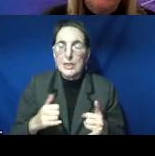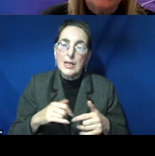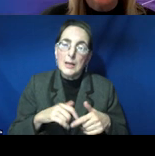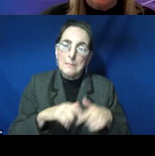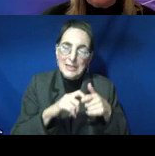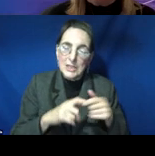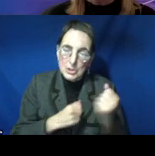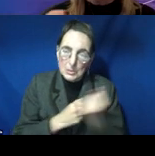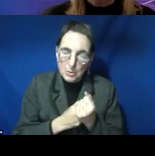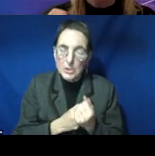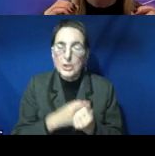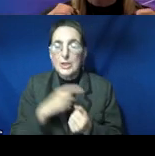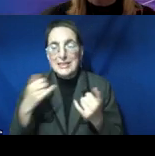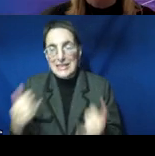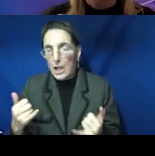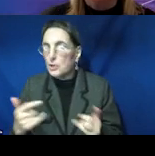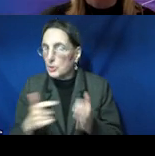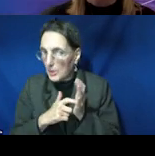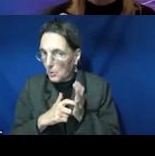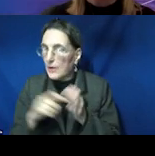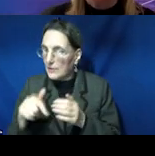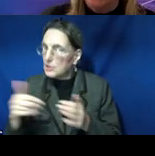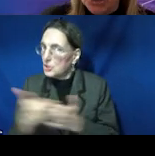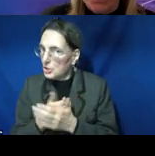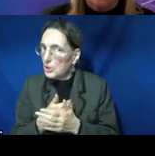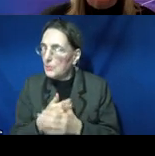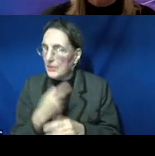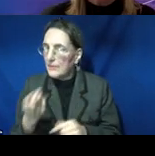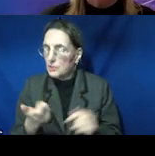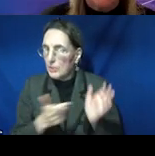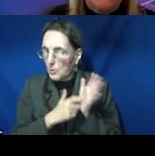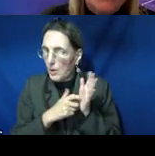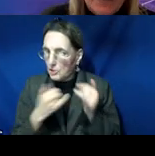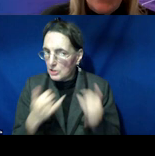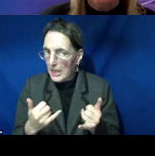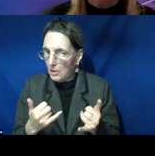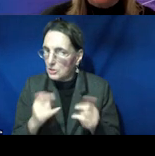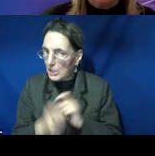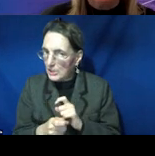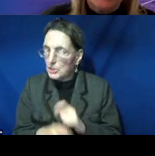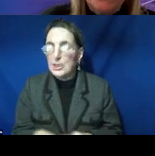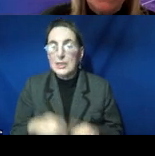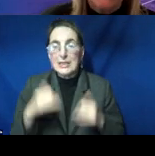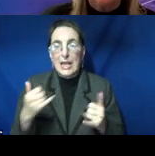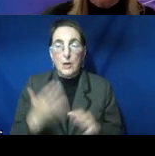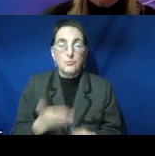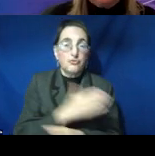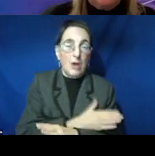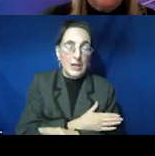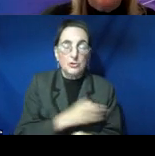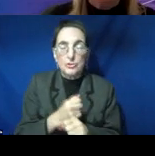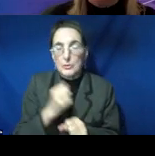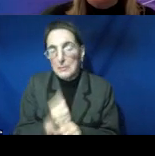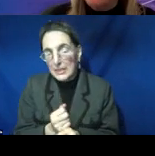now be required, and this is the new bullet that is changed, is that now prior to making